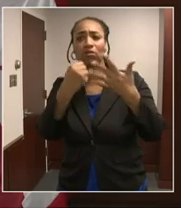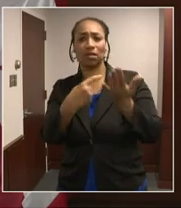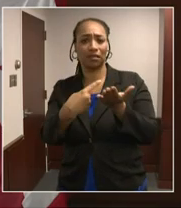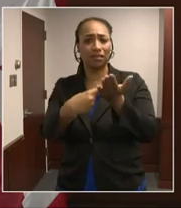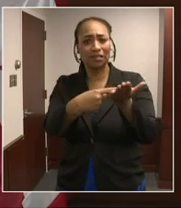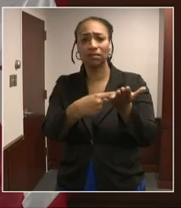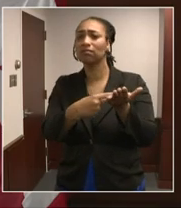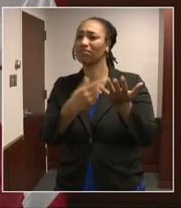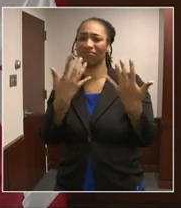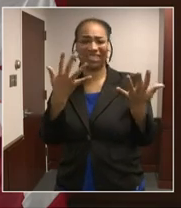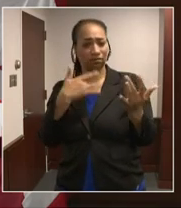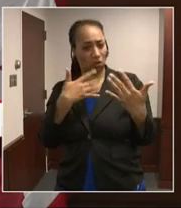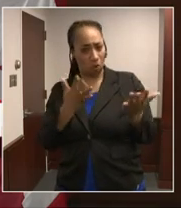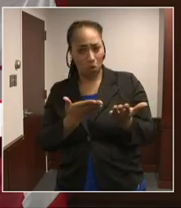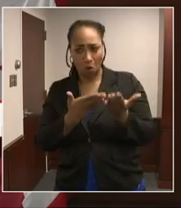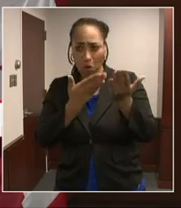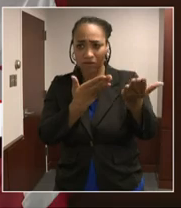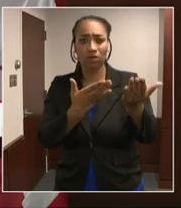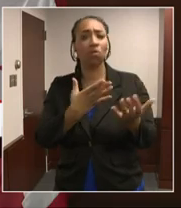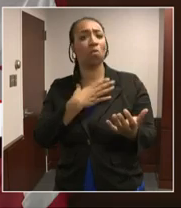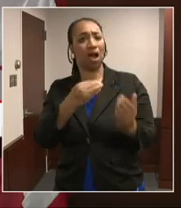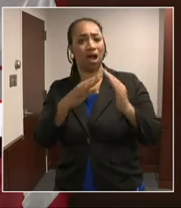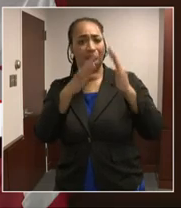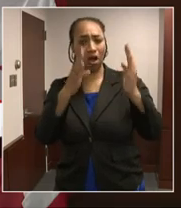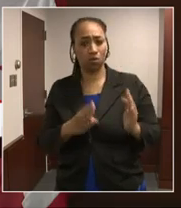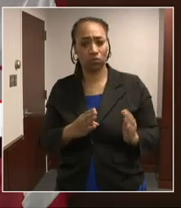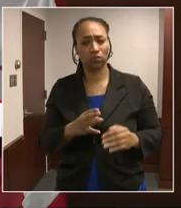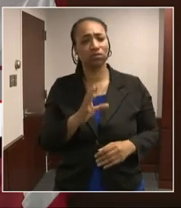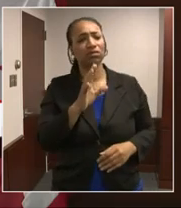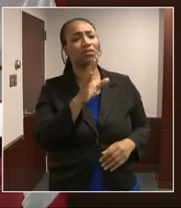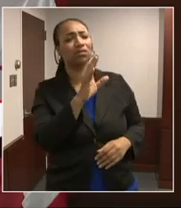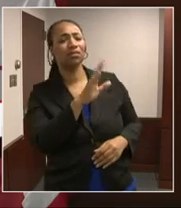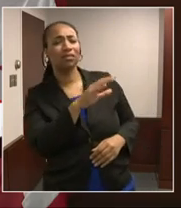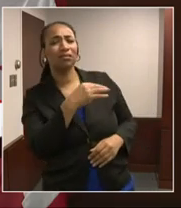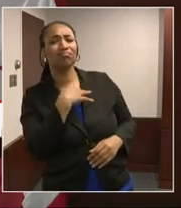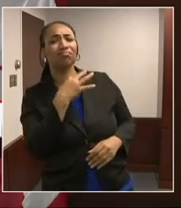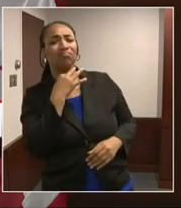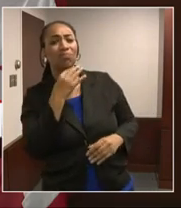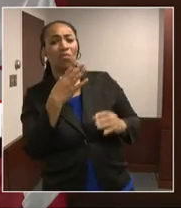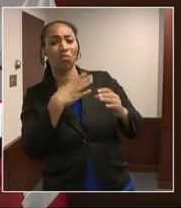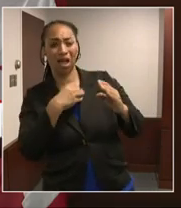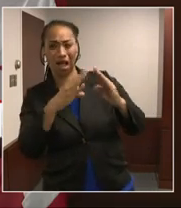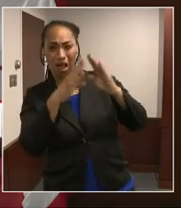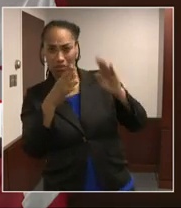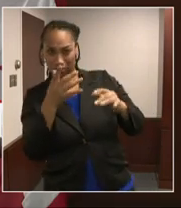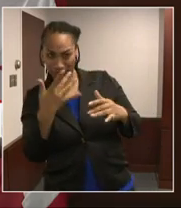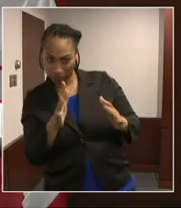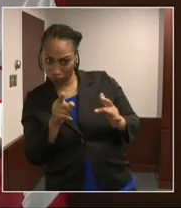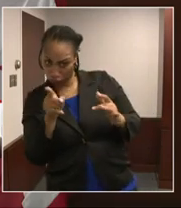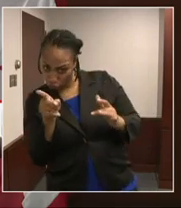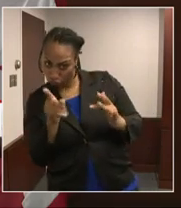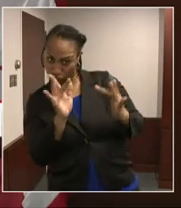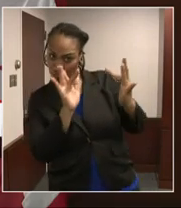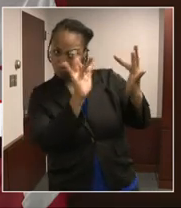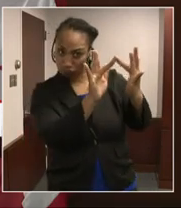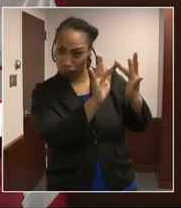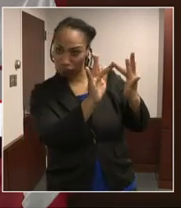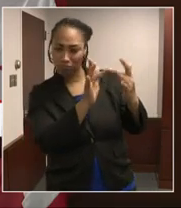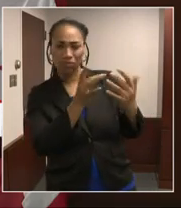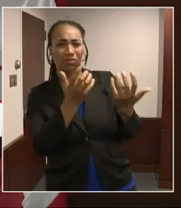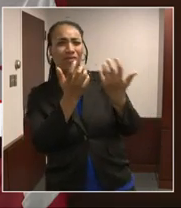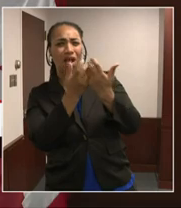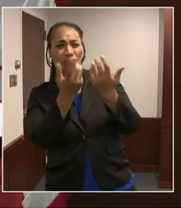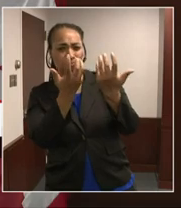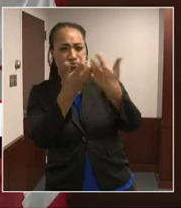Can I ask you about that? Have you reached out to the White House since his remarks last night? And can you tell us, like, how does that work? Who do you speak to?